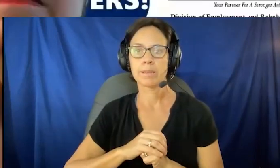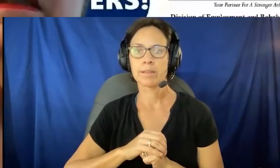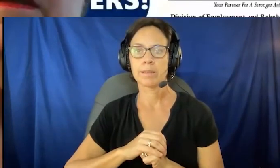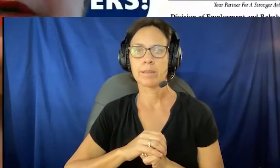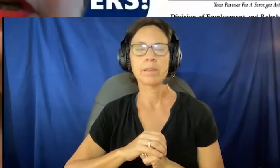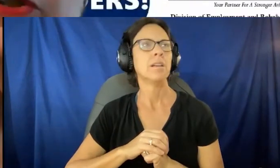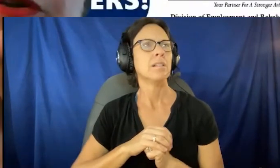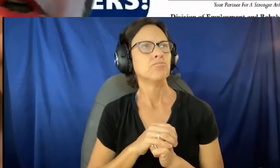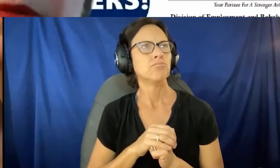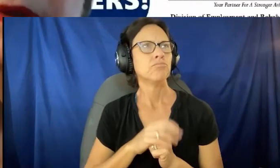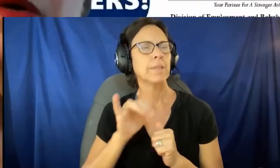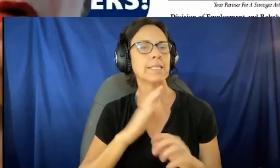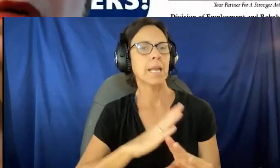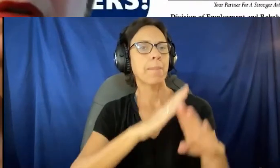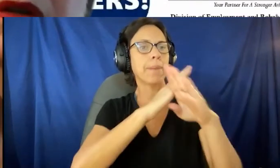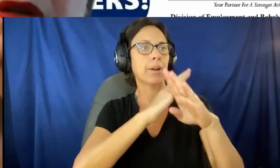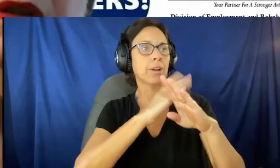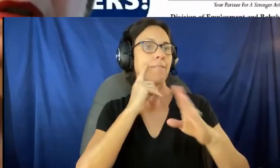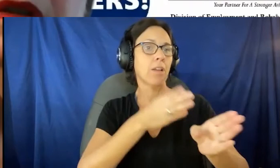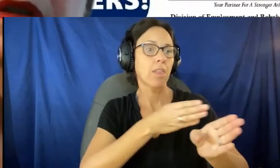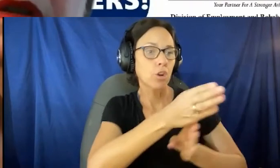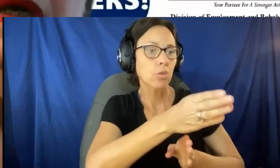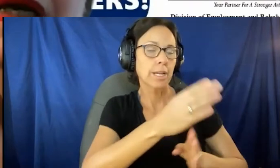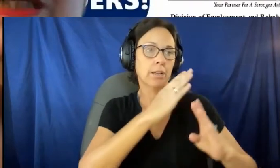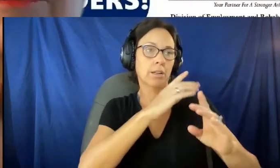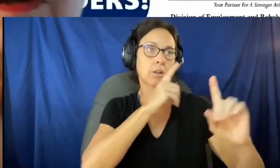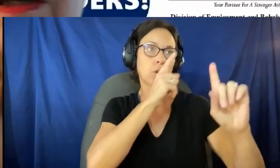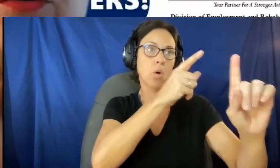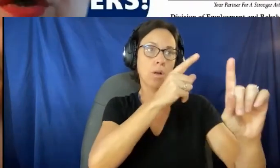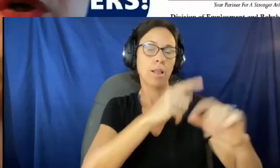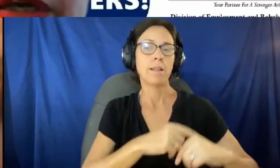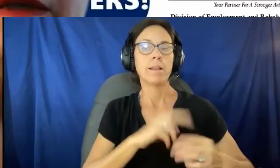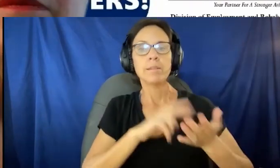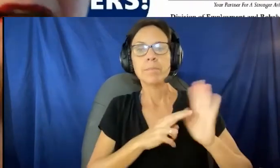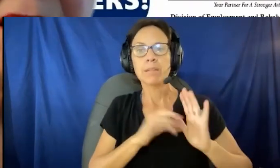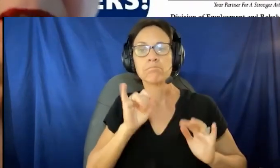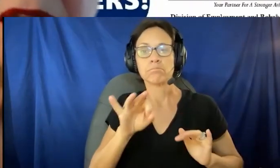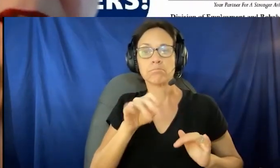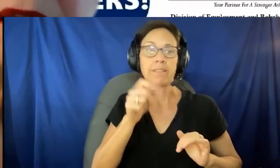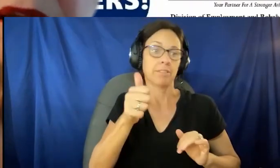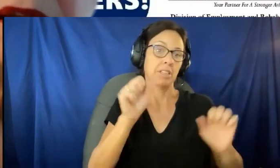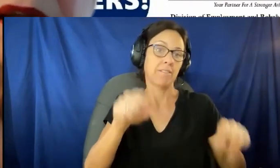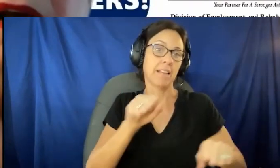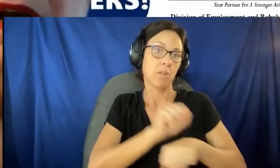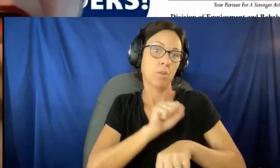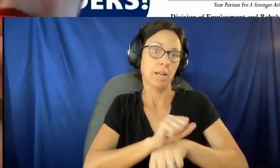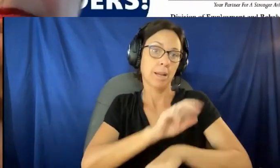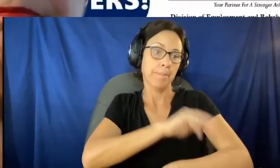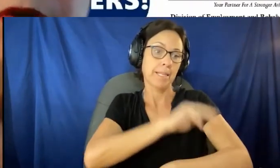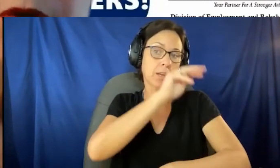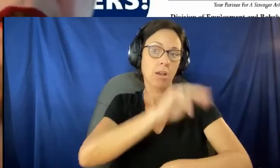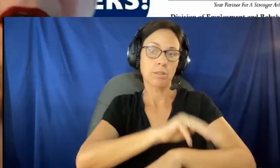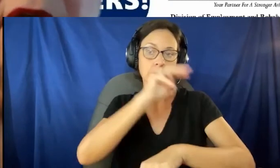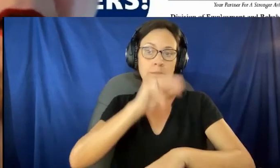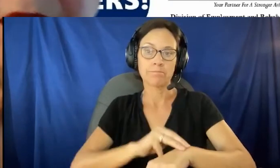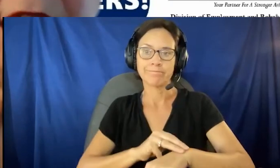It's the barrier to the career goal. I mean, if you could work at McDonald's,